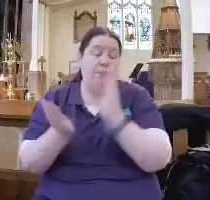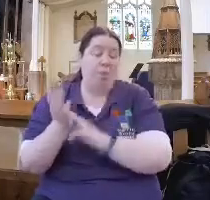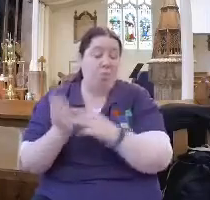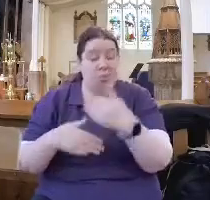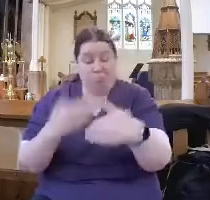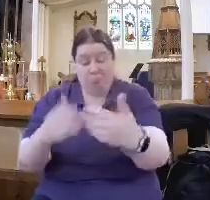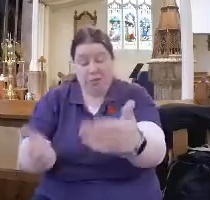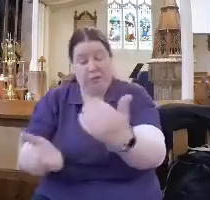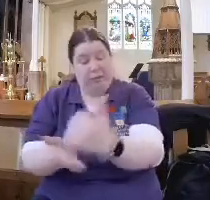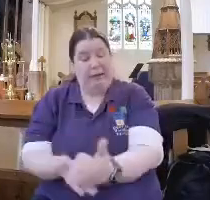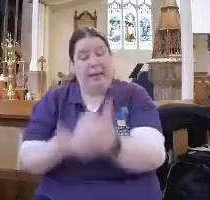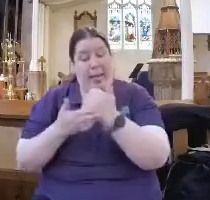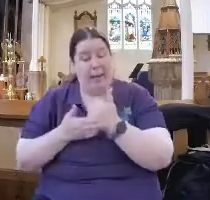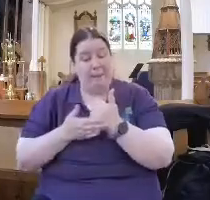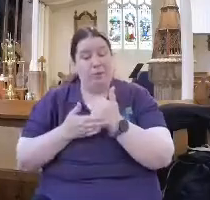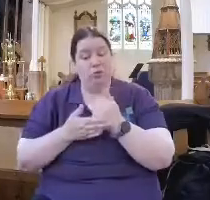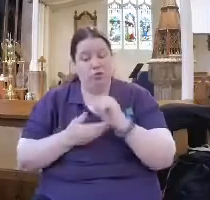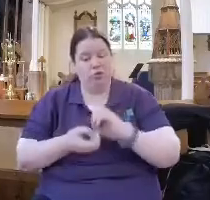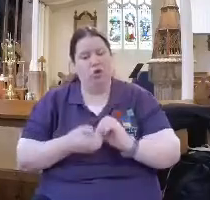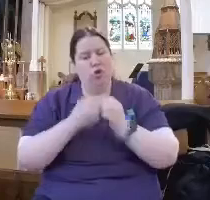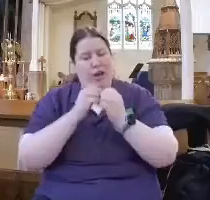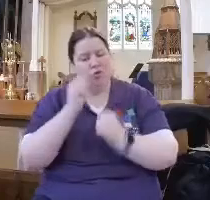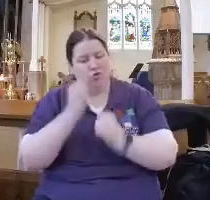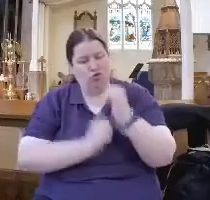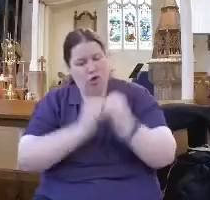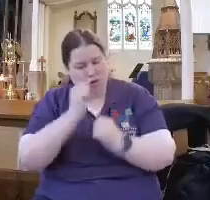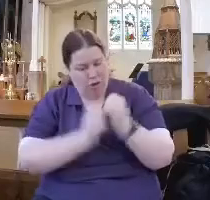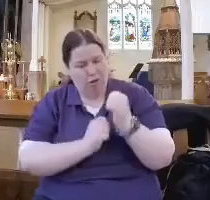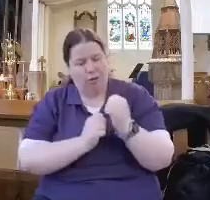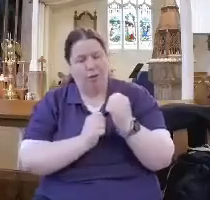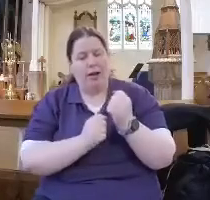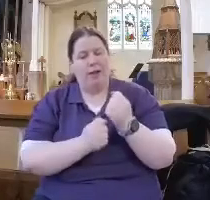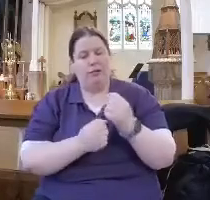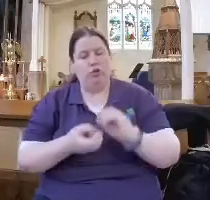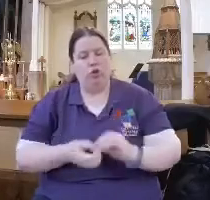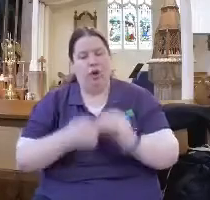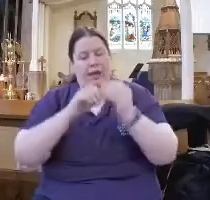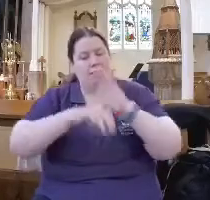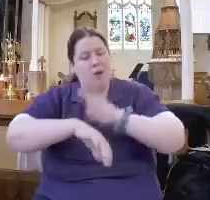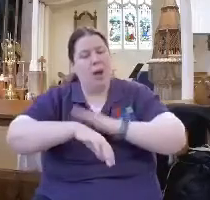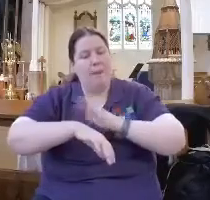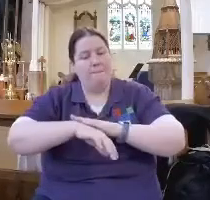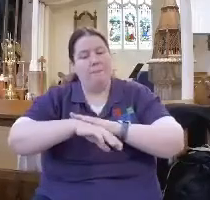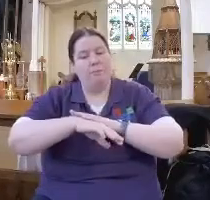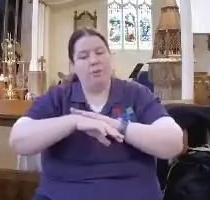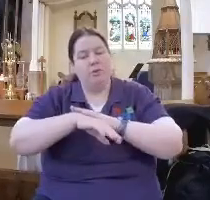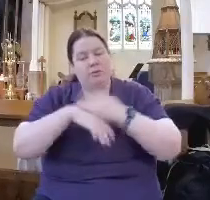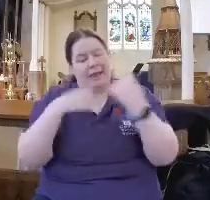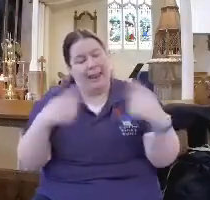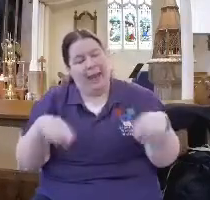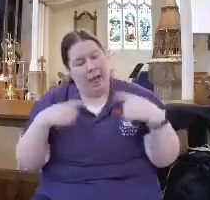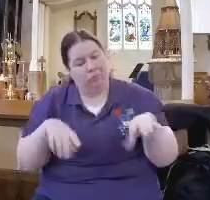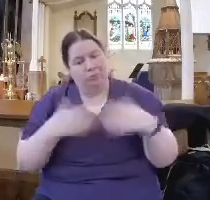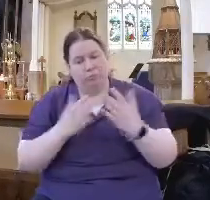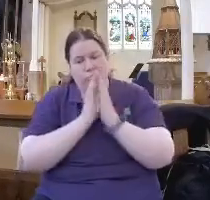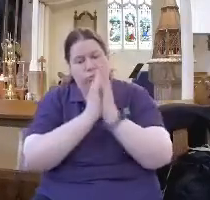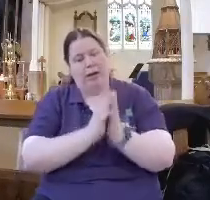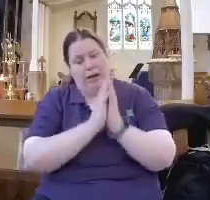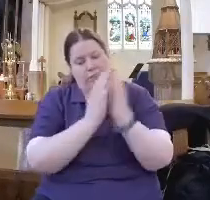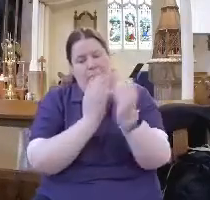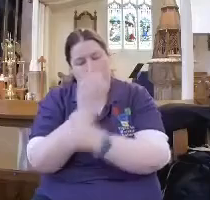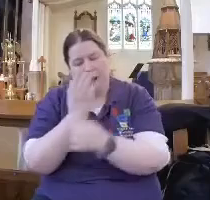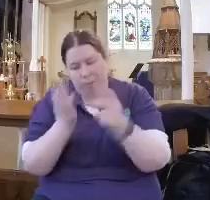these things and tackle them in a way that really means they go more smoothly and are more structured, so you can get the